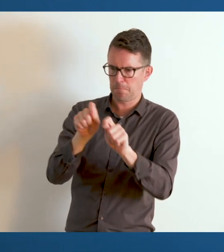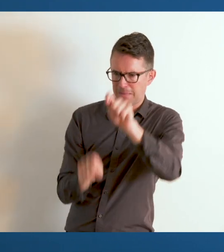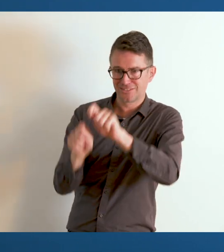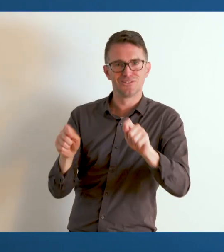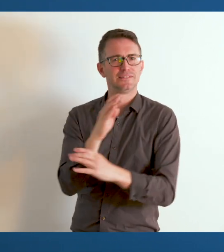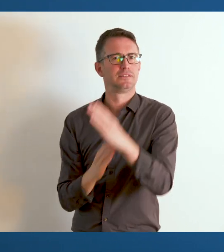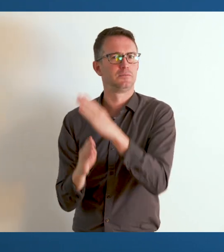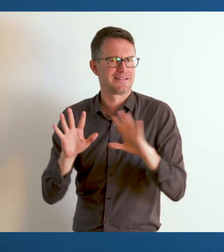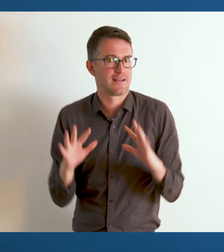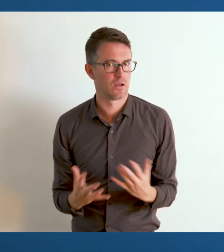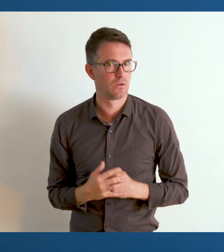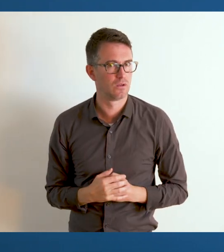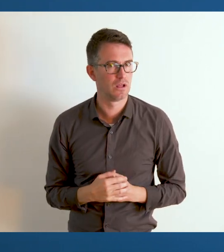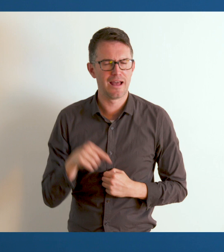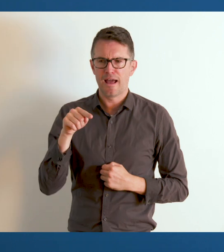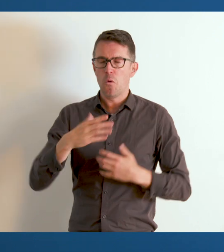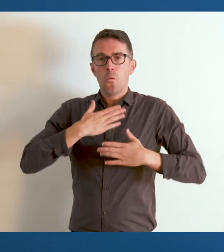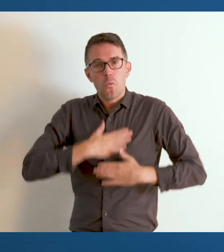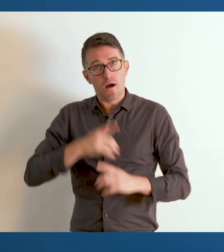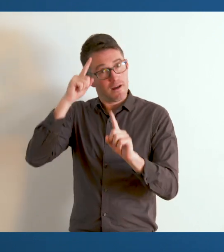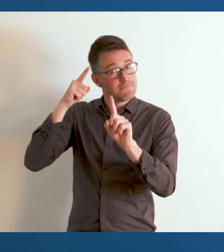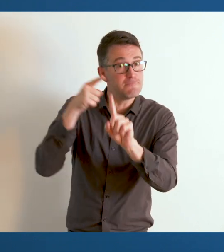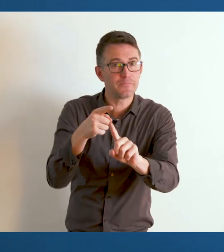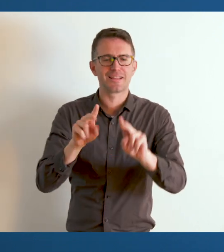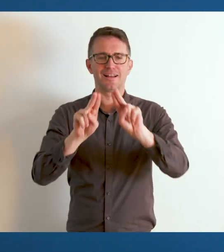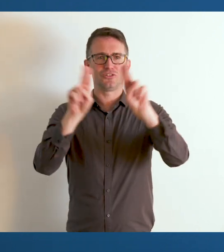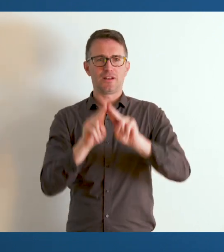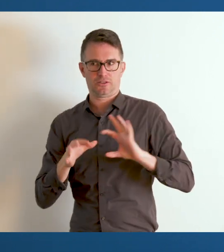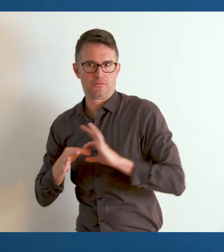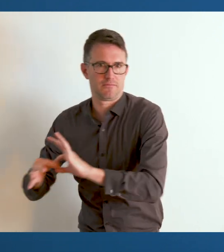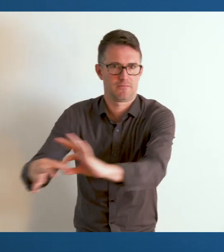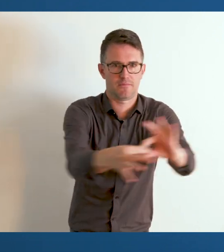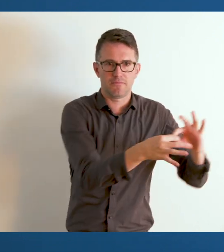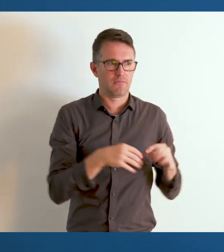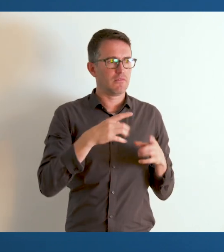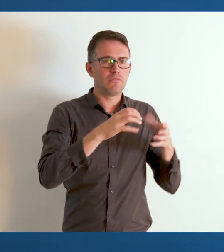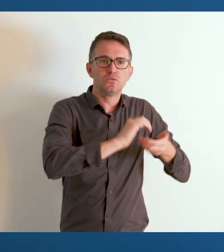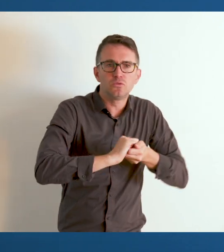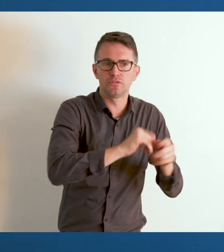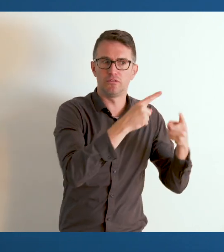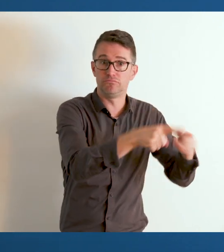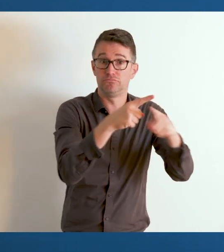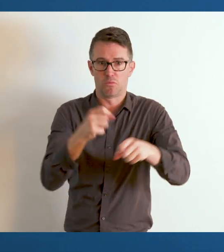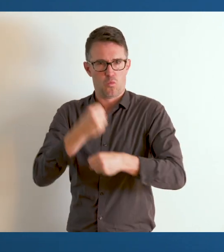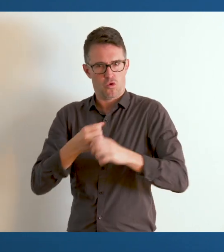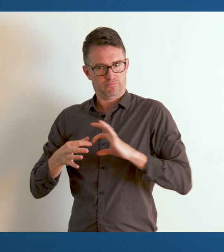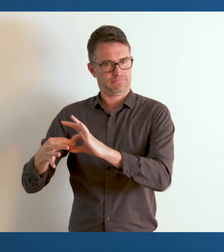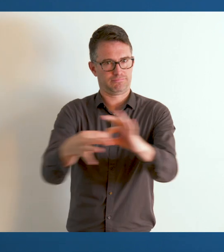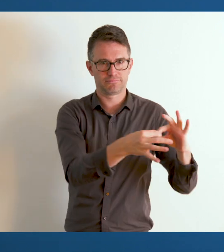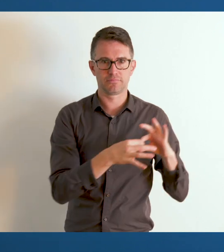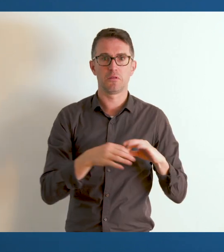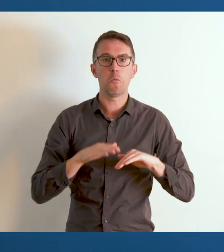foster an international cooperation in the area of health and disability statistics, to produce